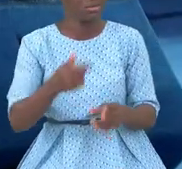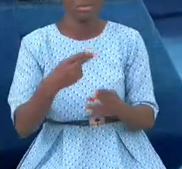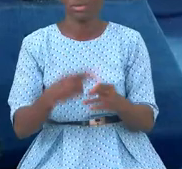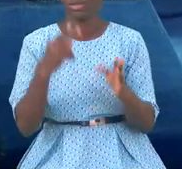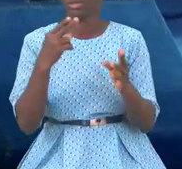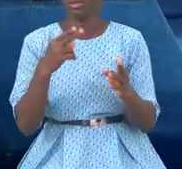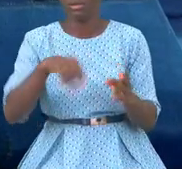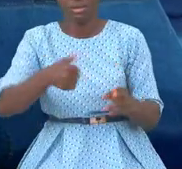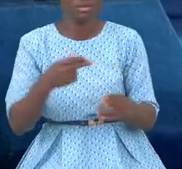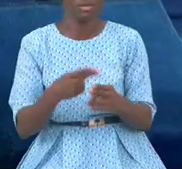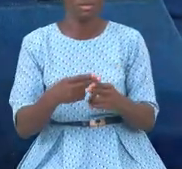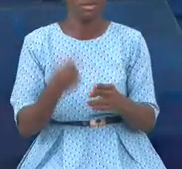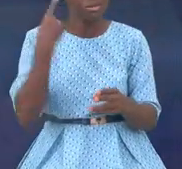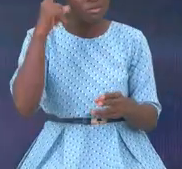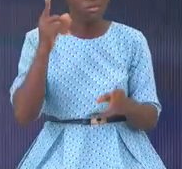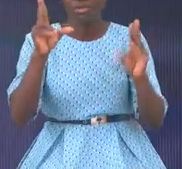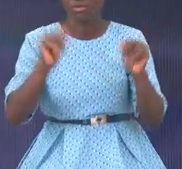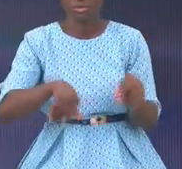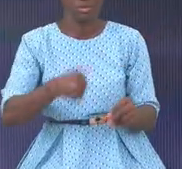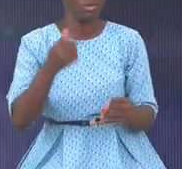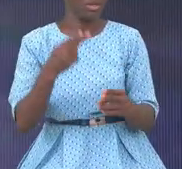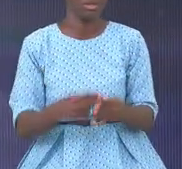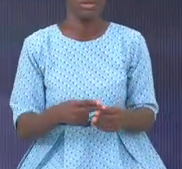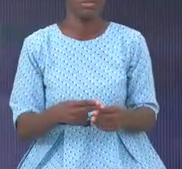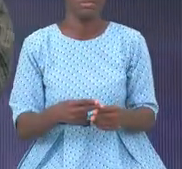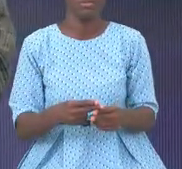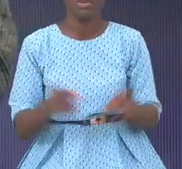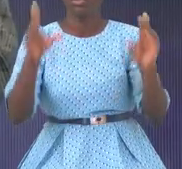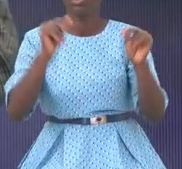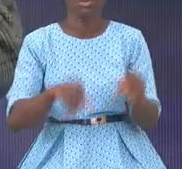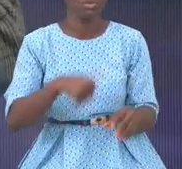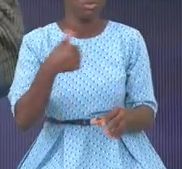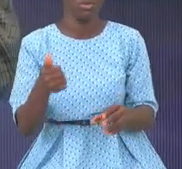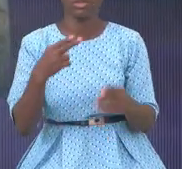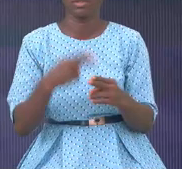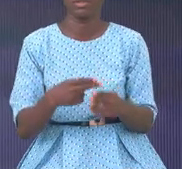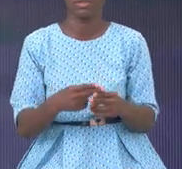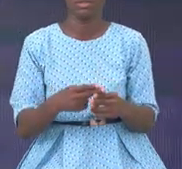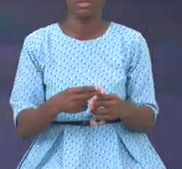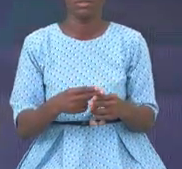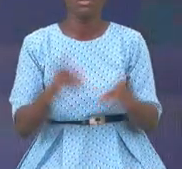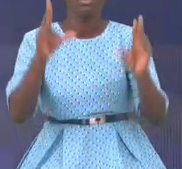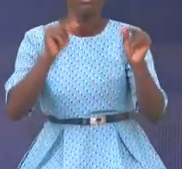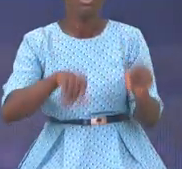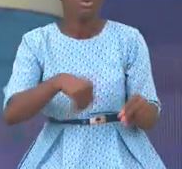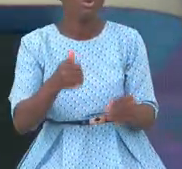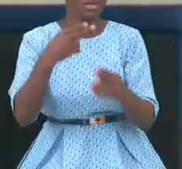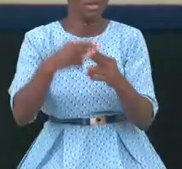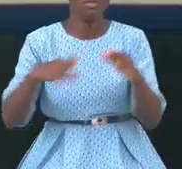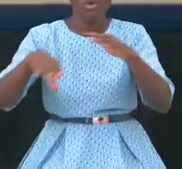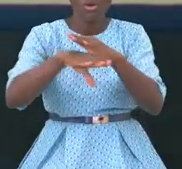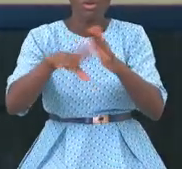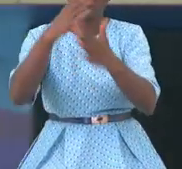there is none other. None other name under heaven given